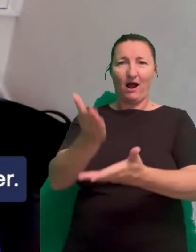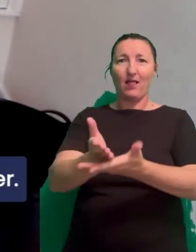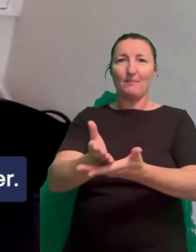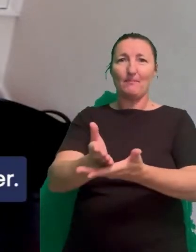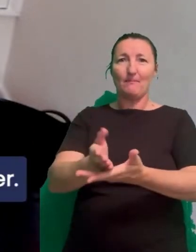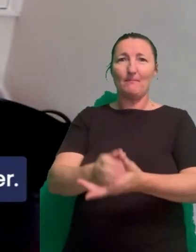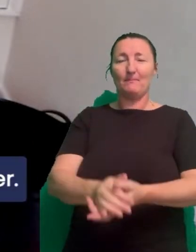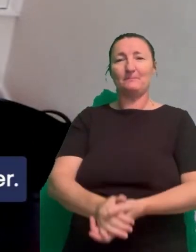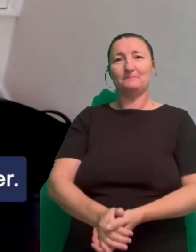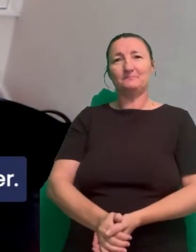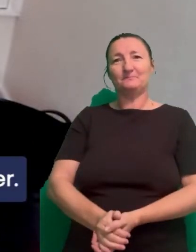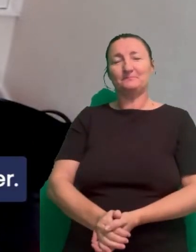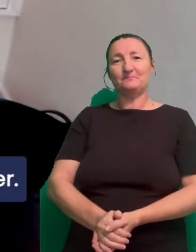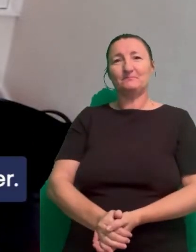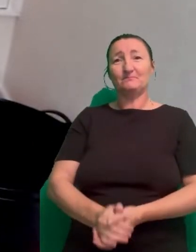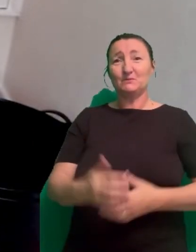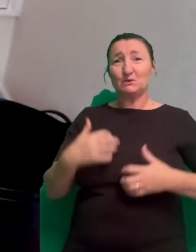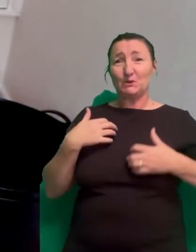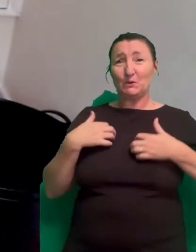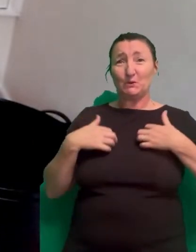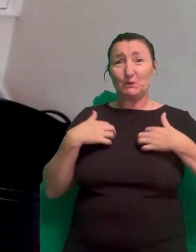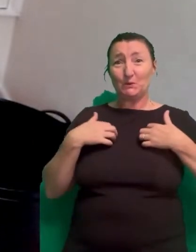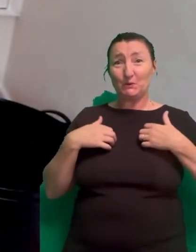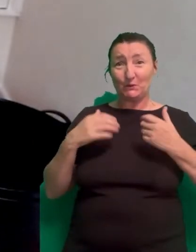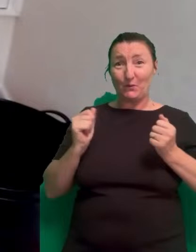them alone makes you a winner.